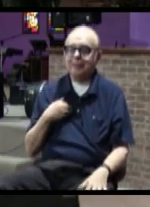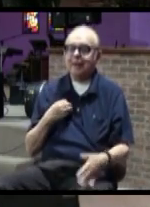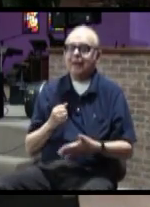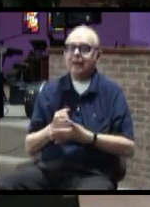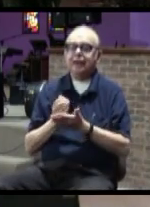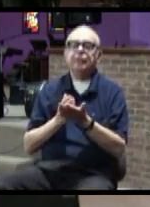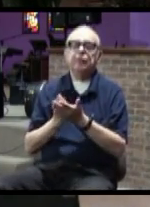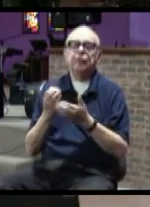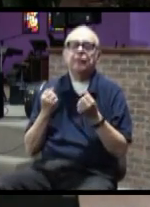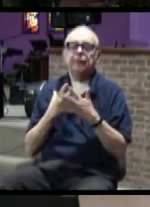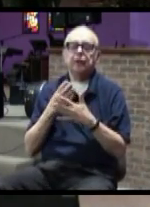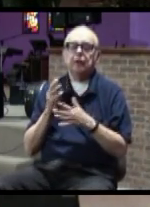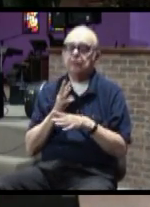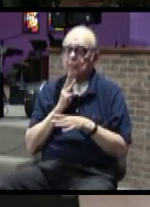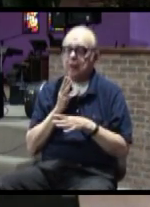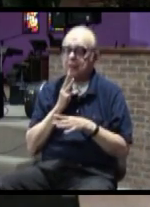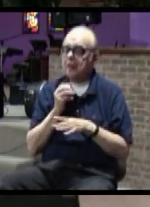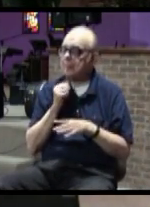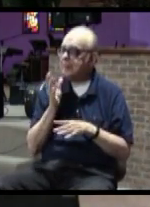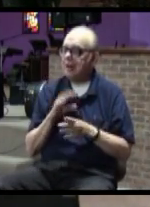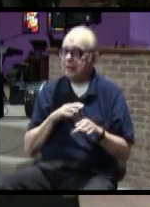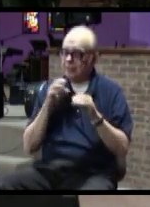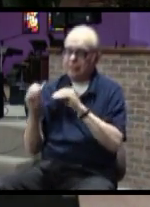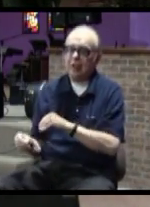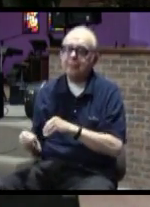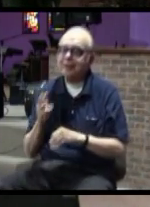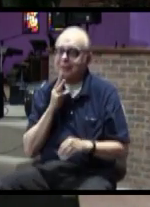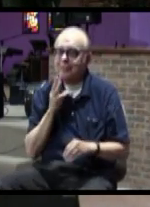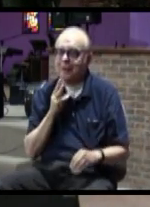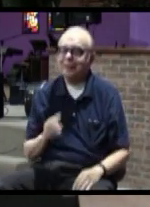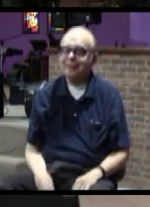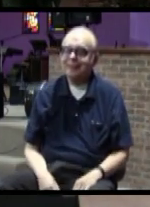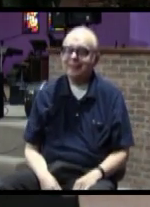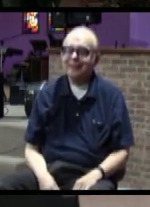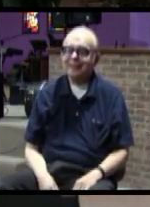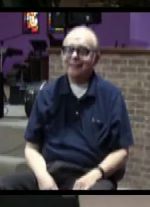God helped me get over the fear of water, but he didn't tell me to be an idiot.